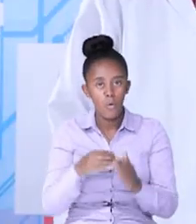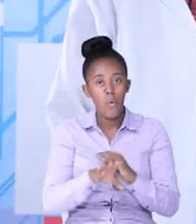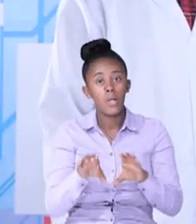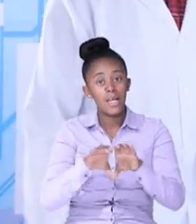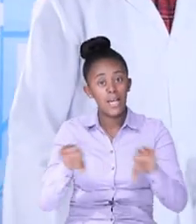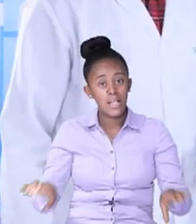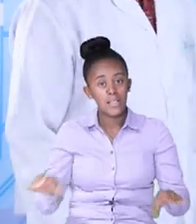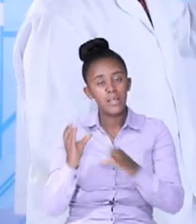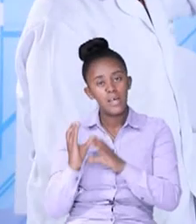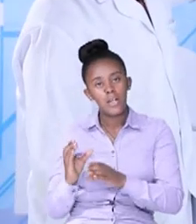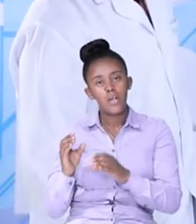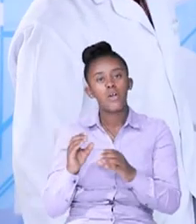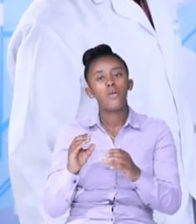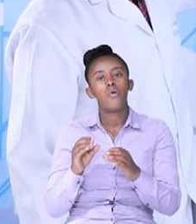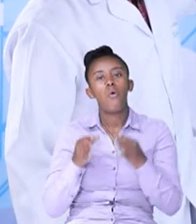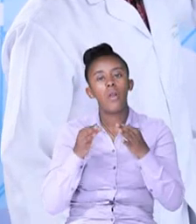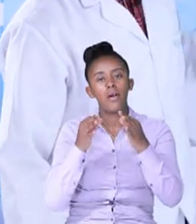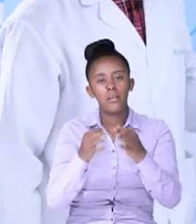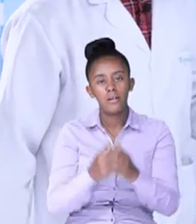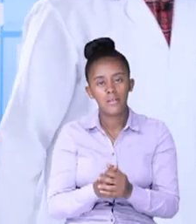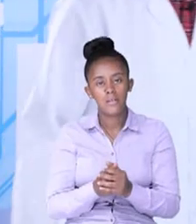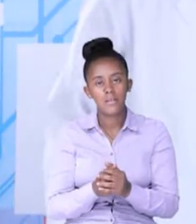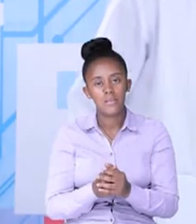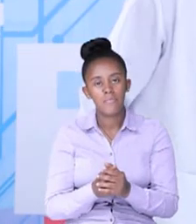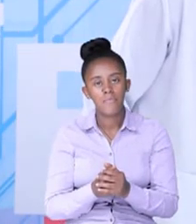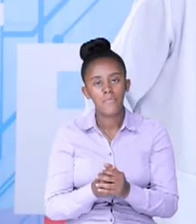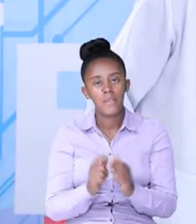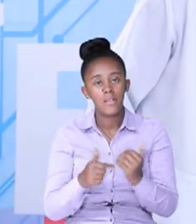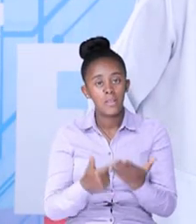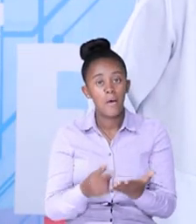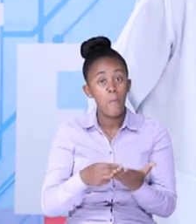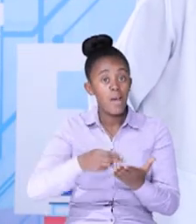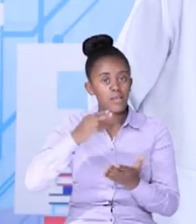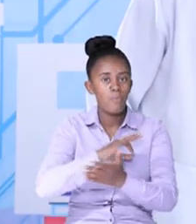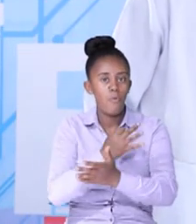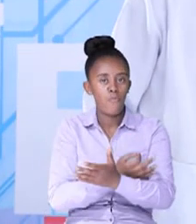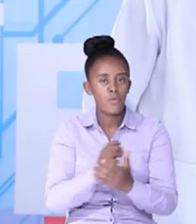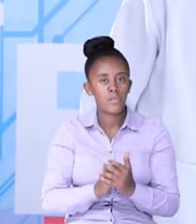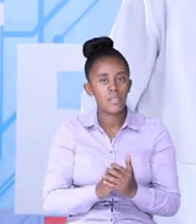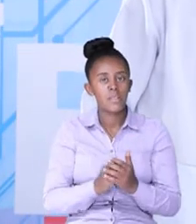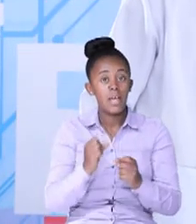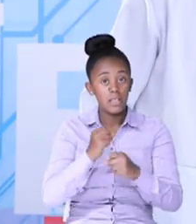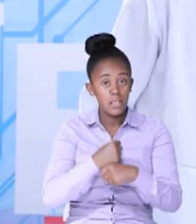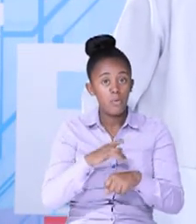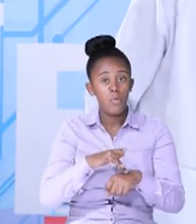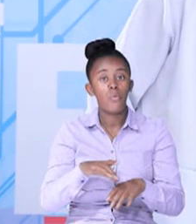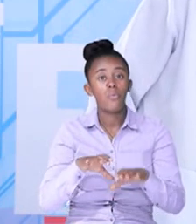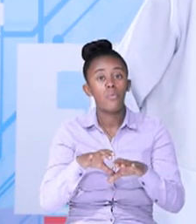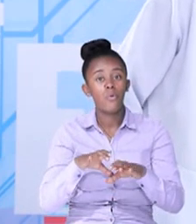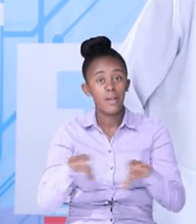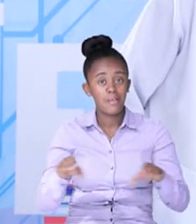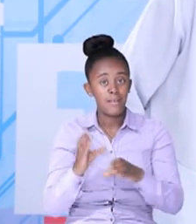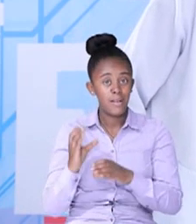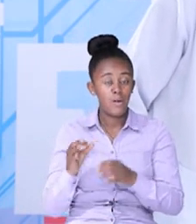current carrying conductor. Let's take it here. So the maximum force exerted on current carrying conductor